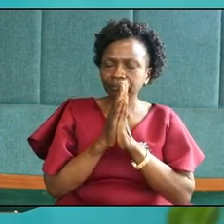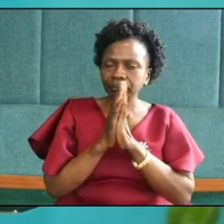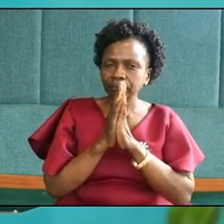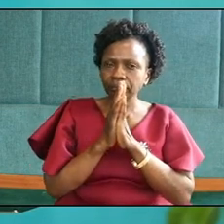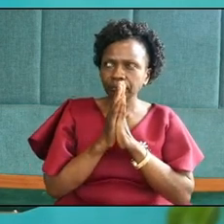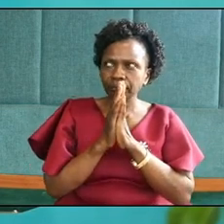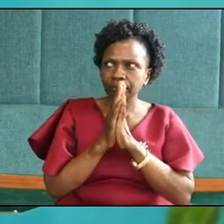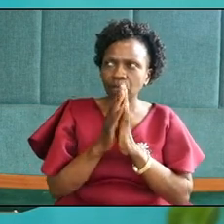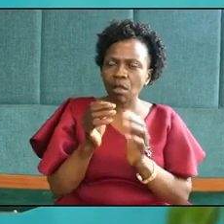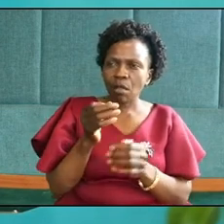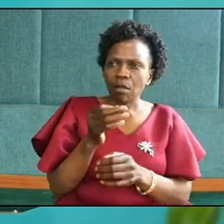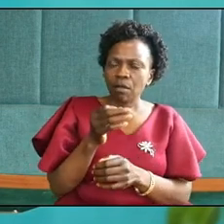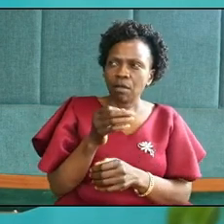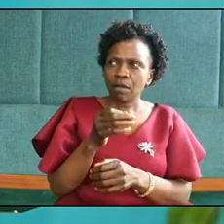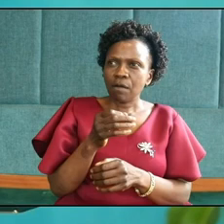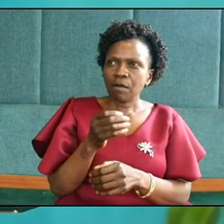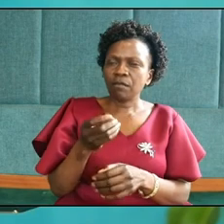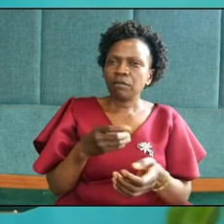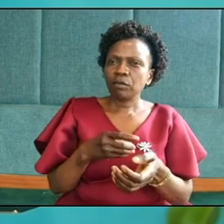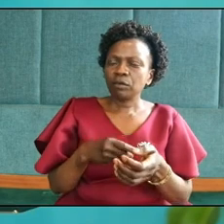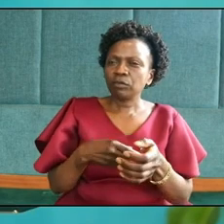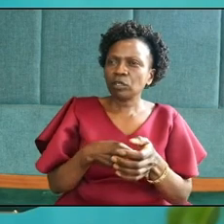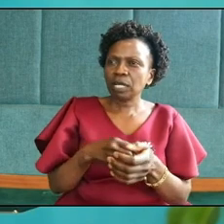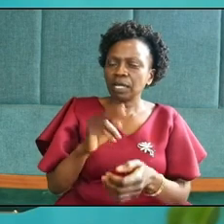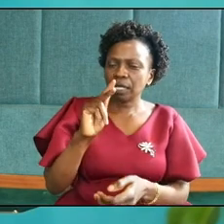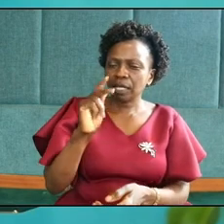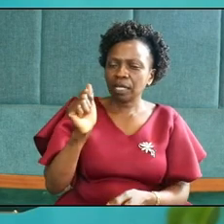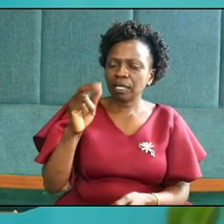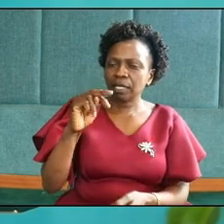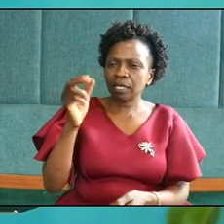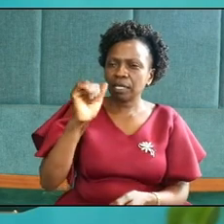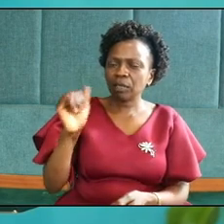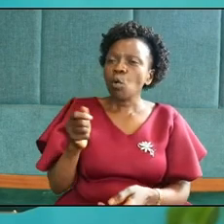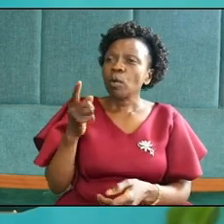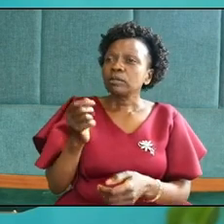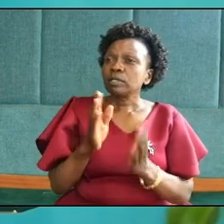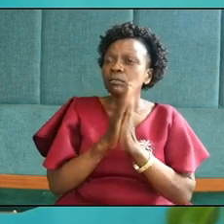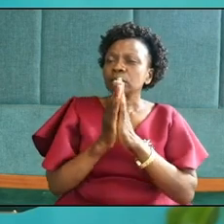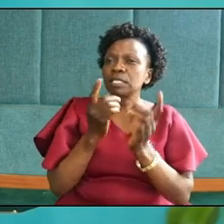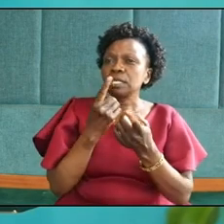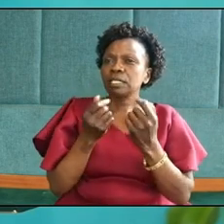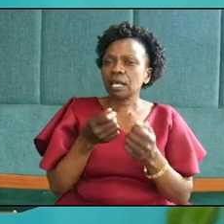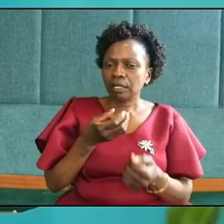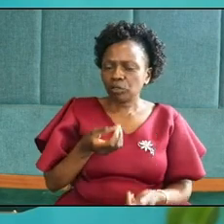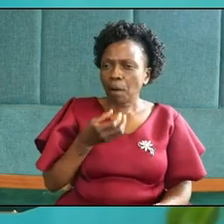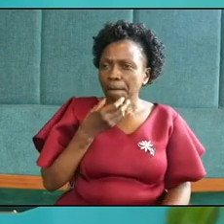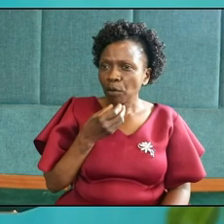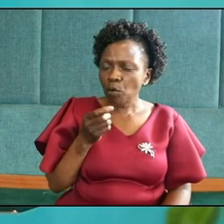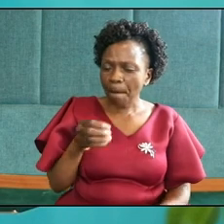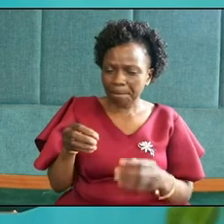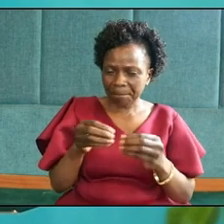suppose, of Dr. Kelly. Once, a story says, there was a poor boy who made a